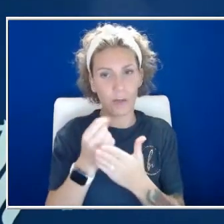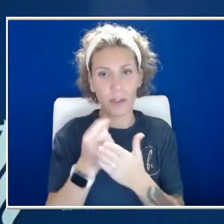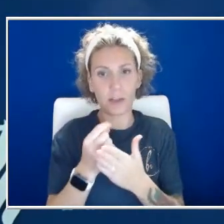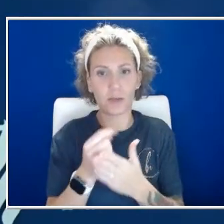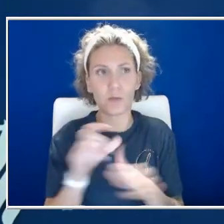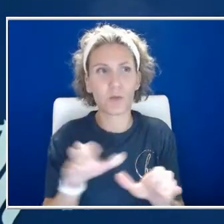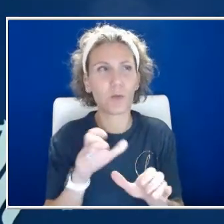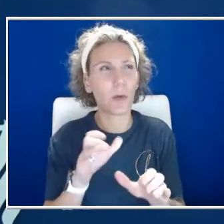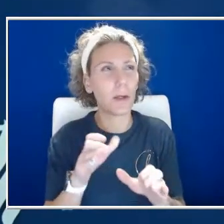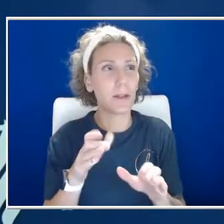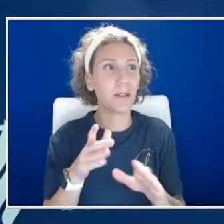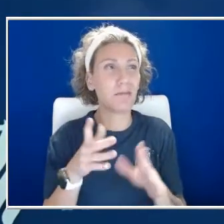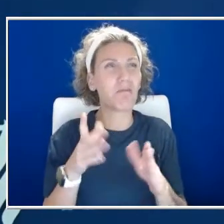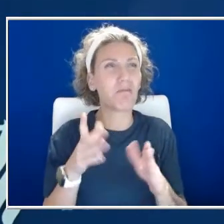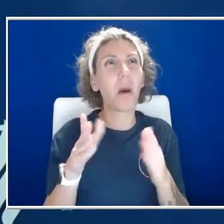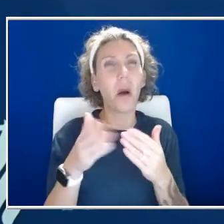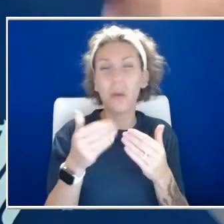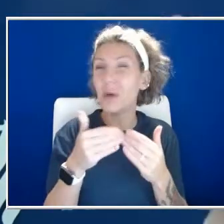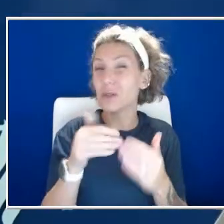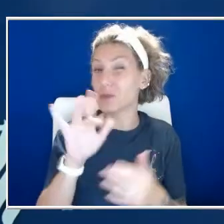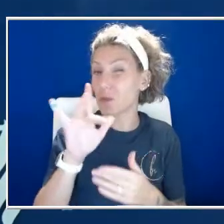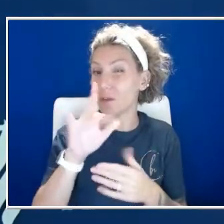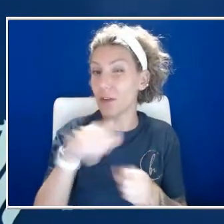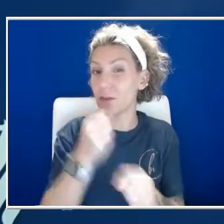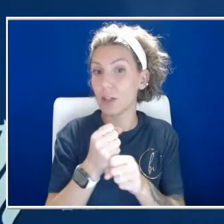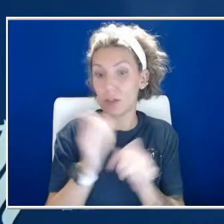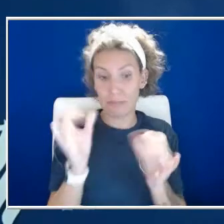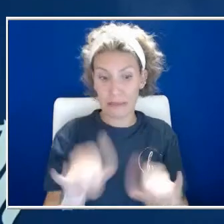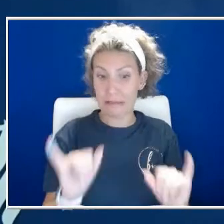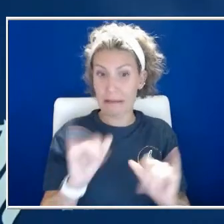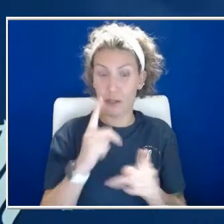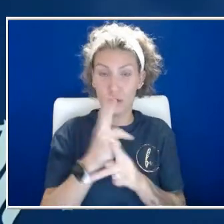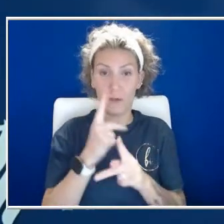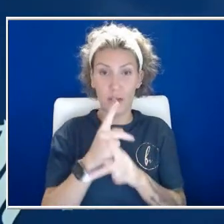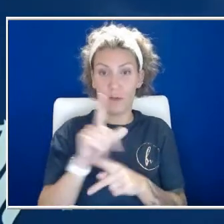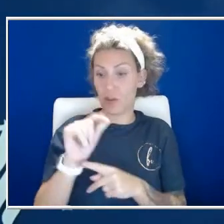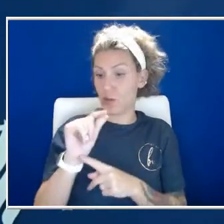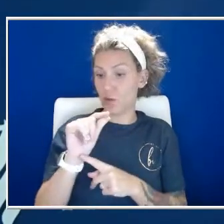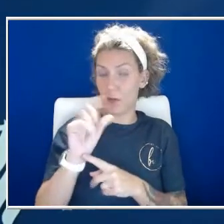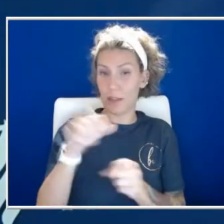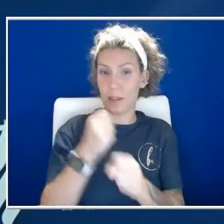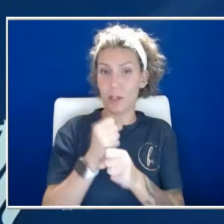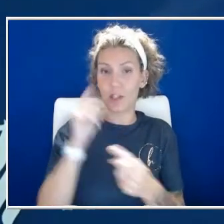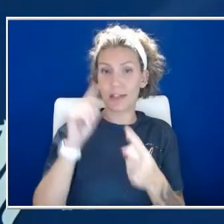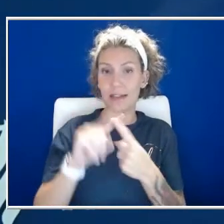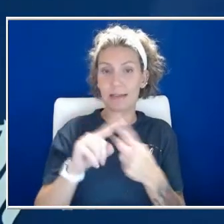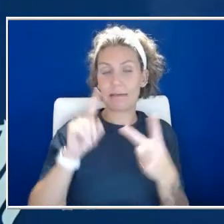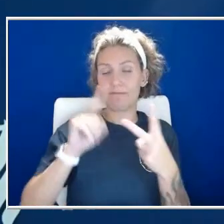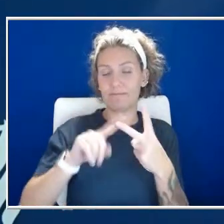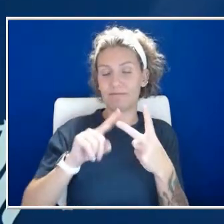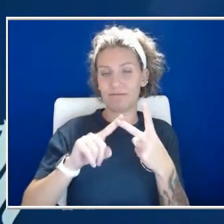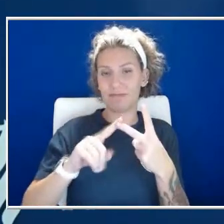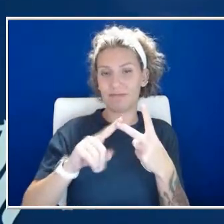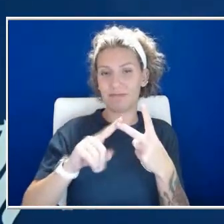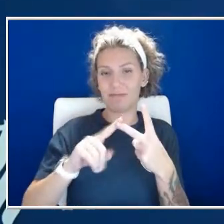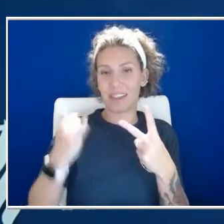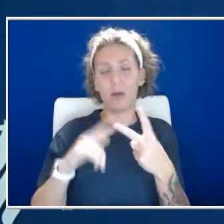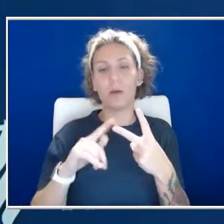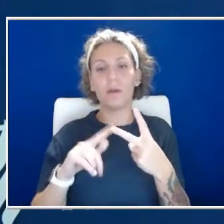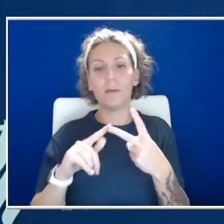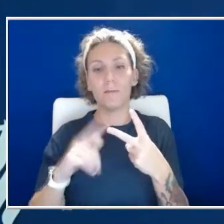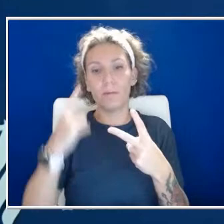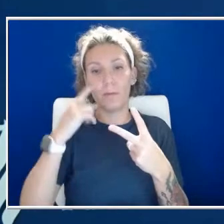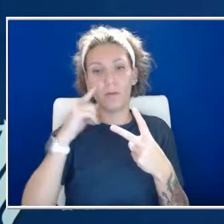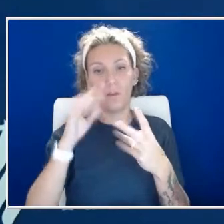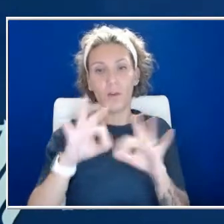at this point, and it had been the standard of care for 20 years until thrombectomy proved its role. Thrombectomy is valuable for removal